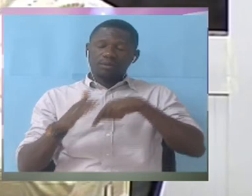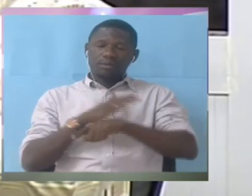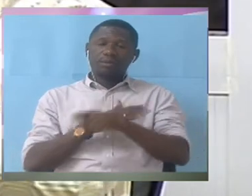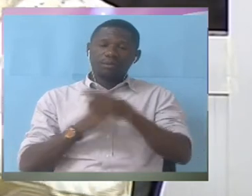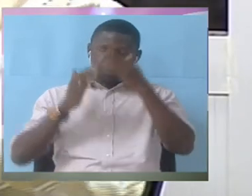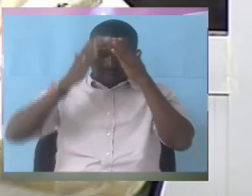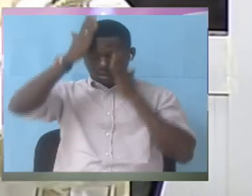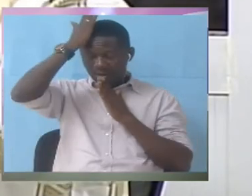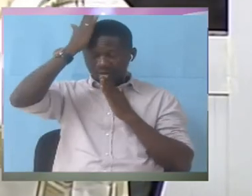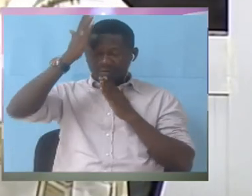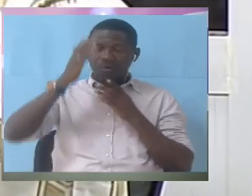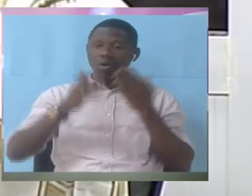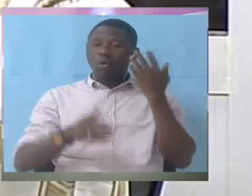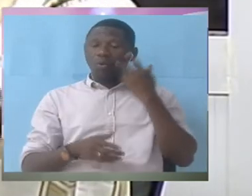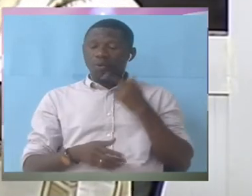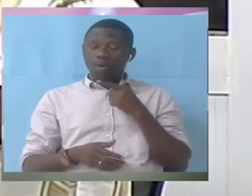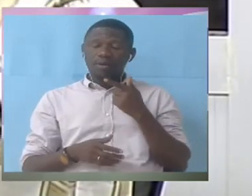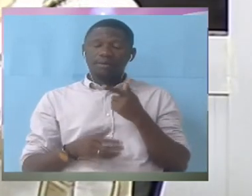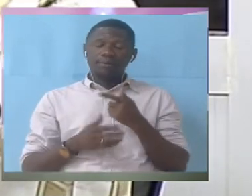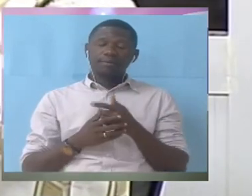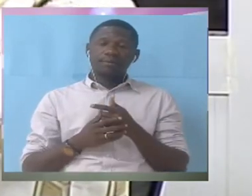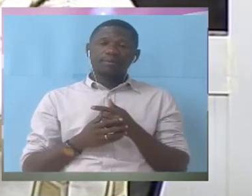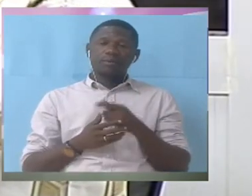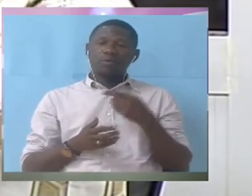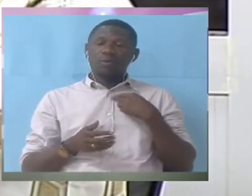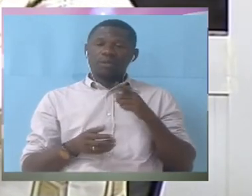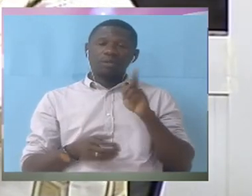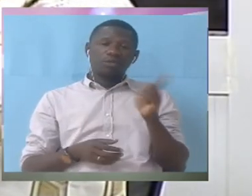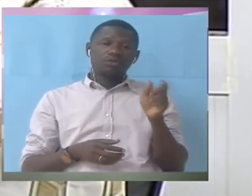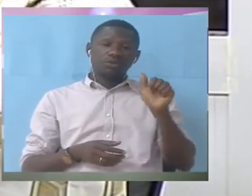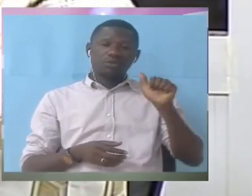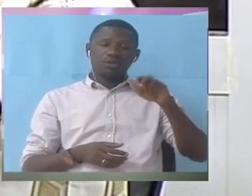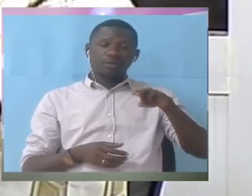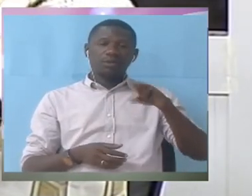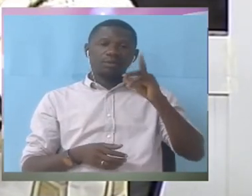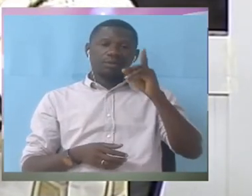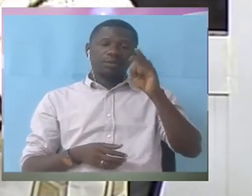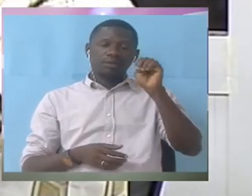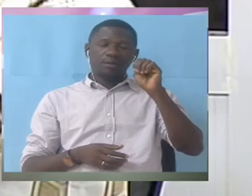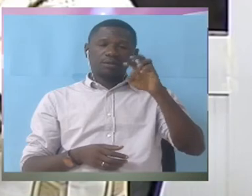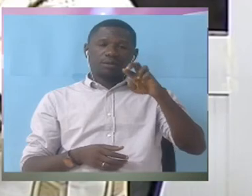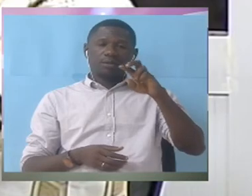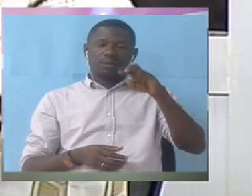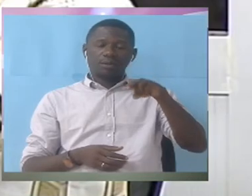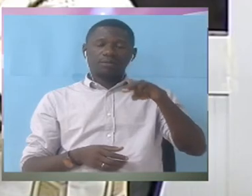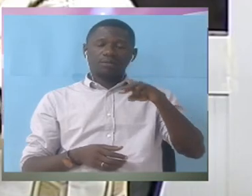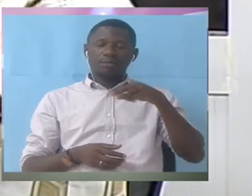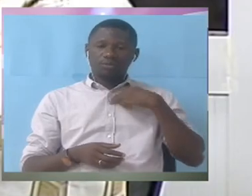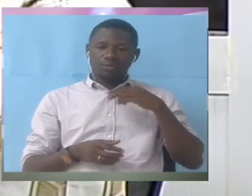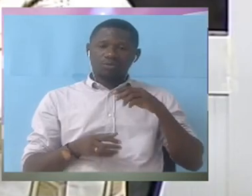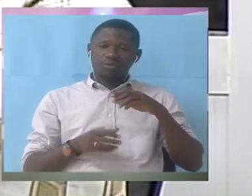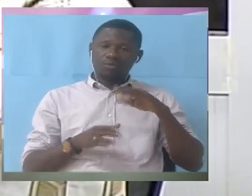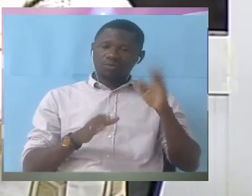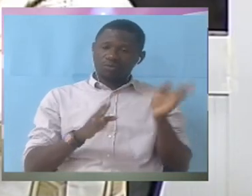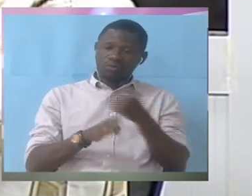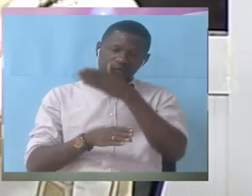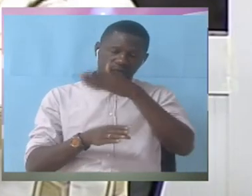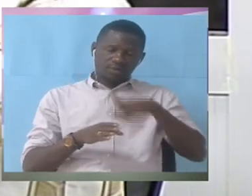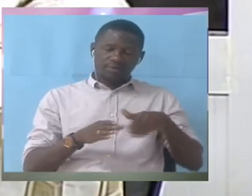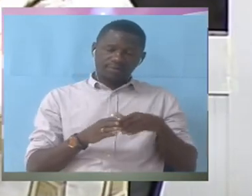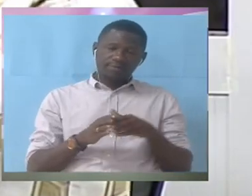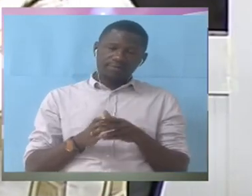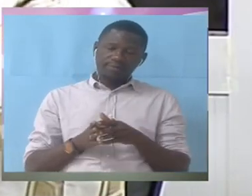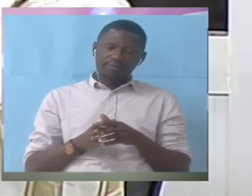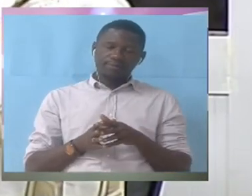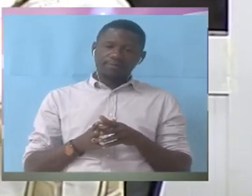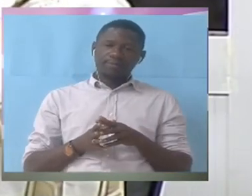the army when indi ci army bi when the gendarmerie was dissolved jamono yi nga xamne ci lañ tass gendarmerie bi